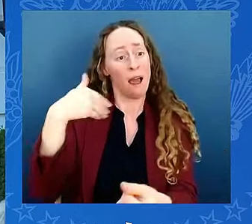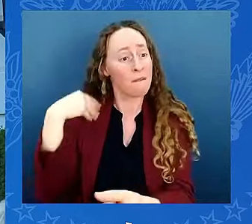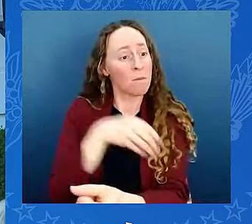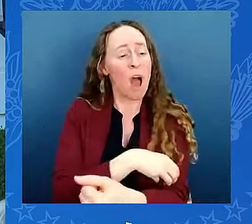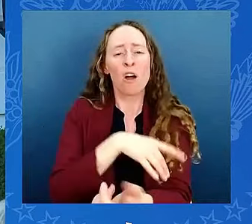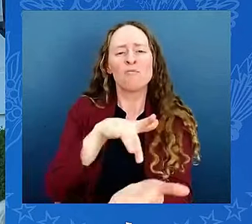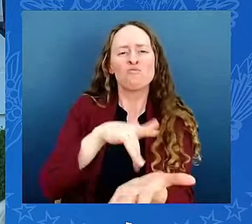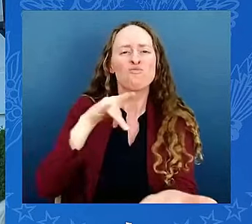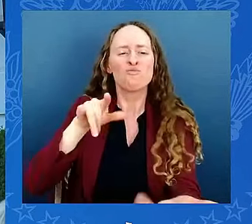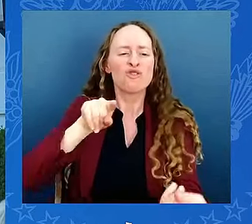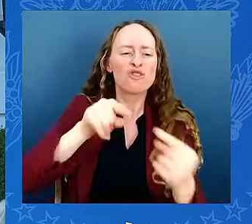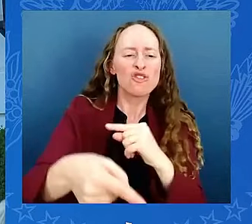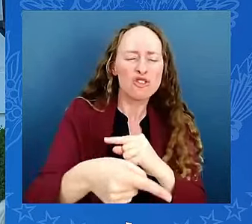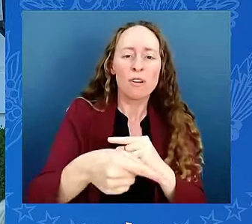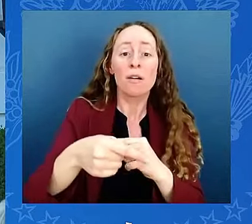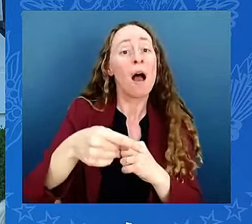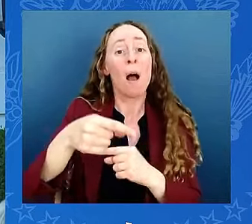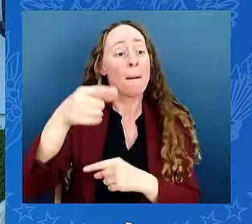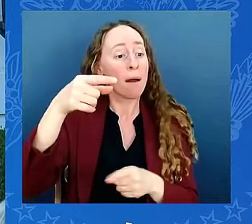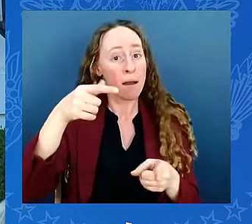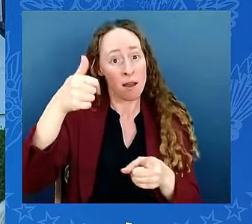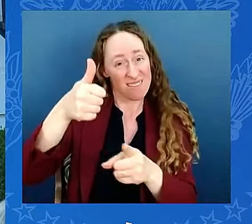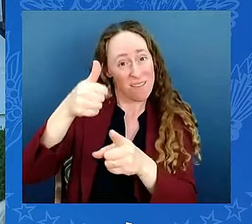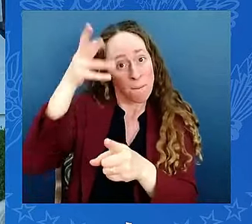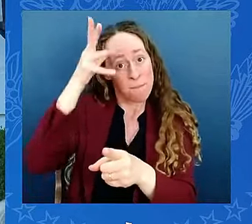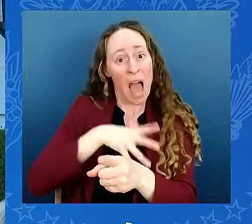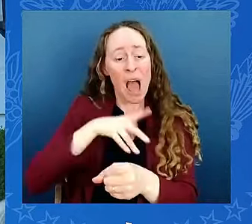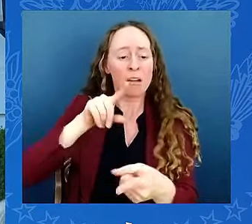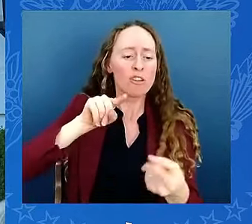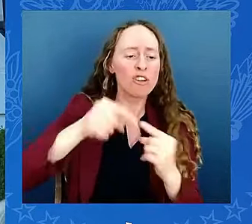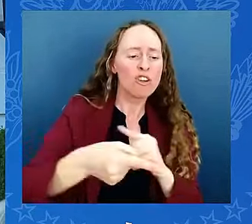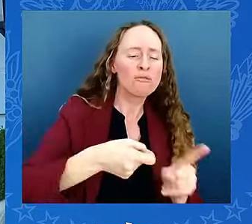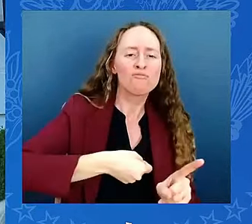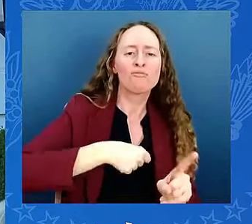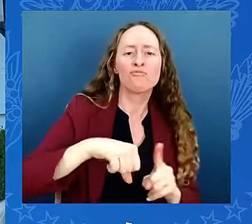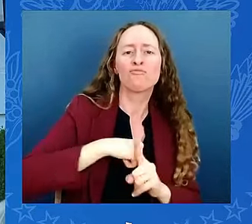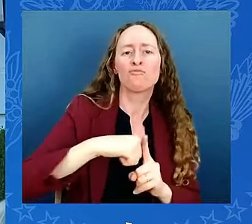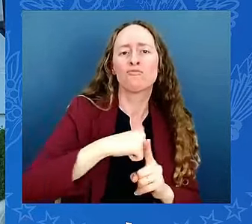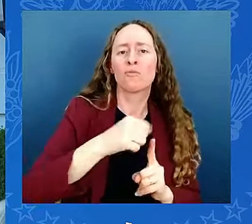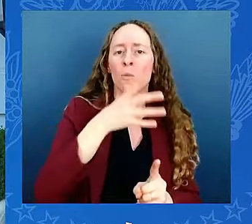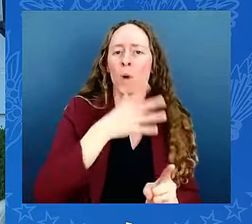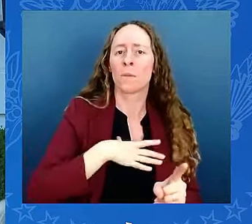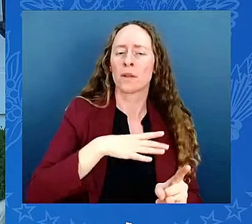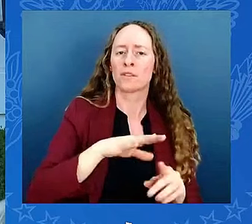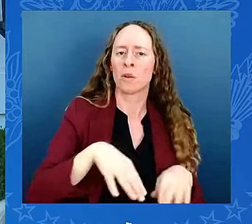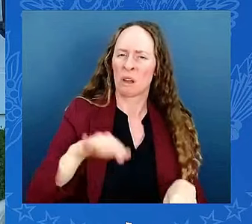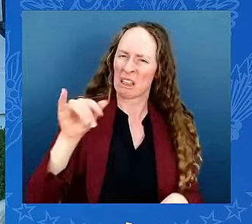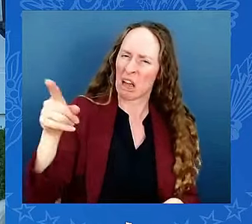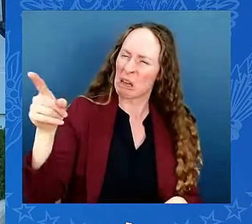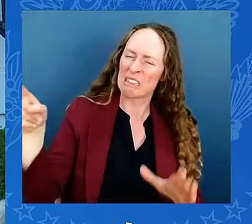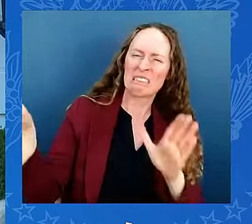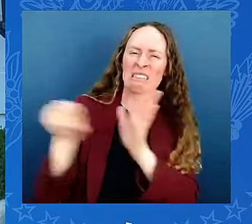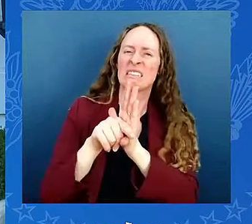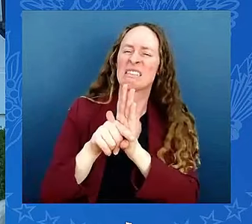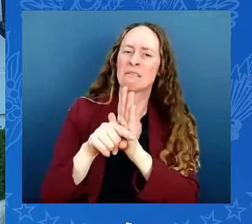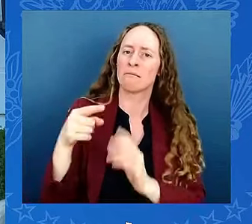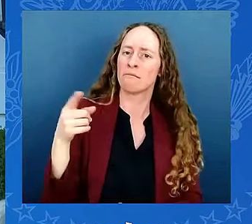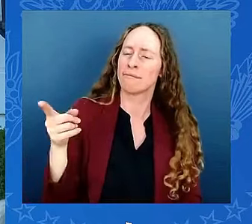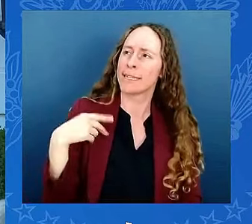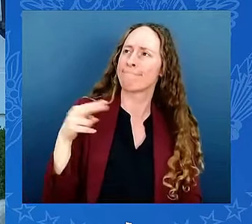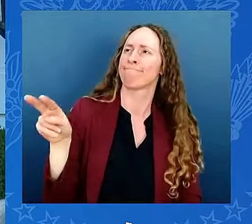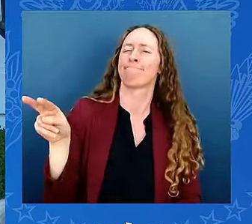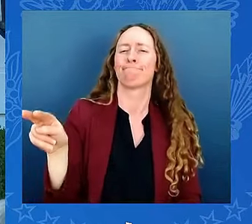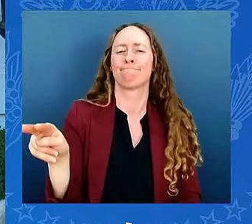child. So I believed that the only way we could change the culture was by shining a light on that